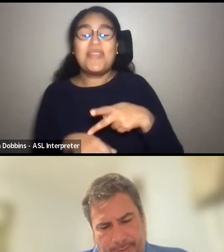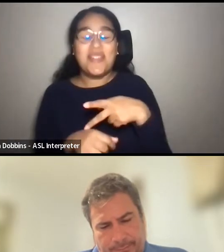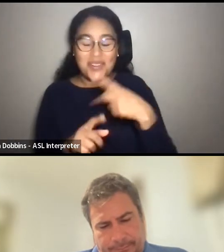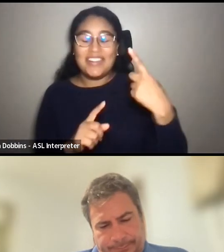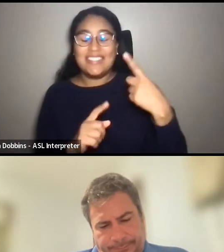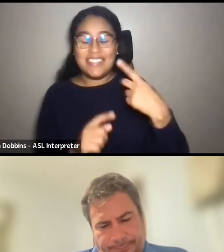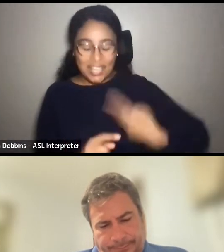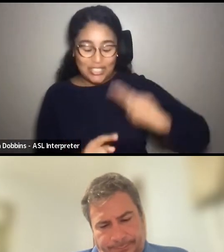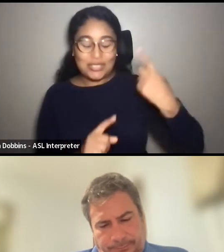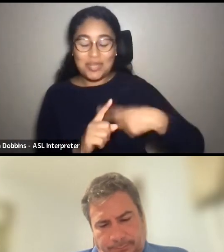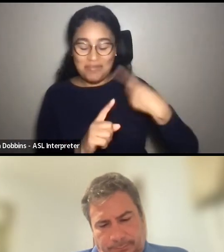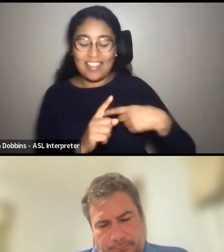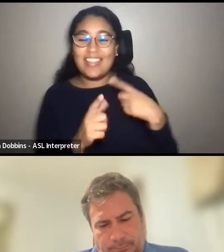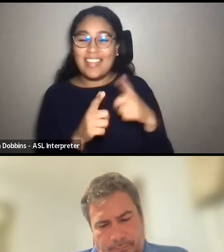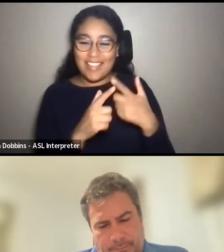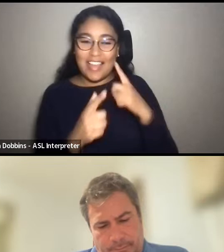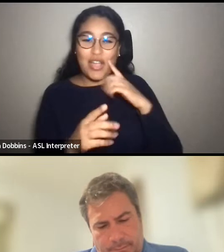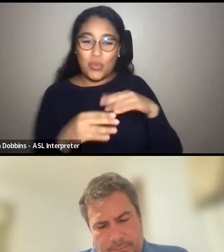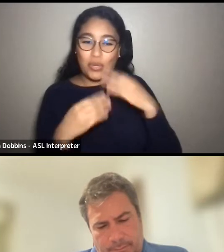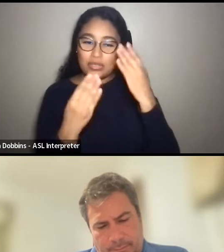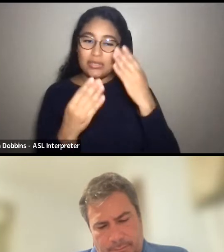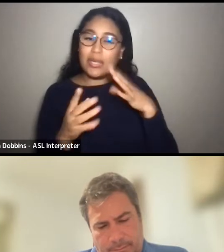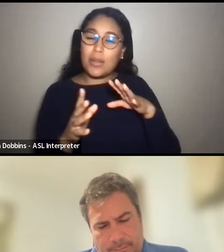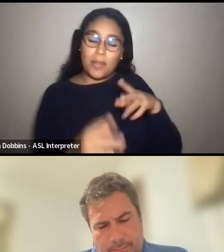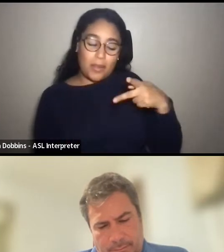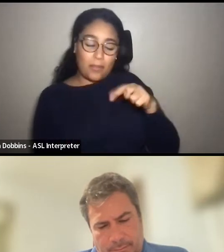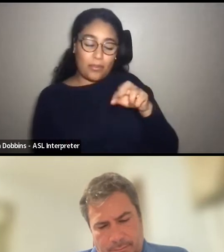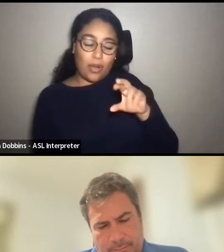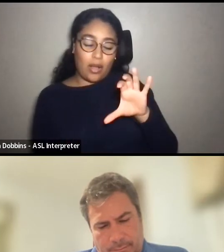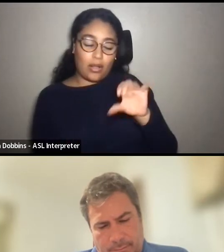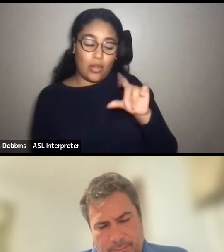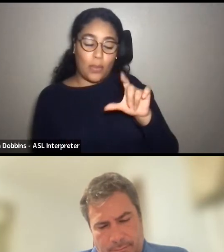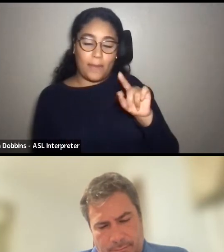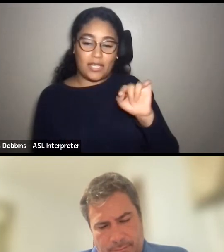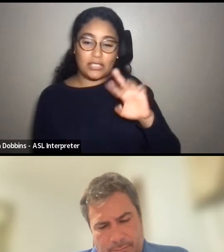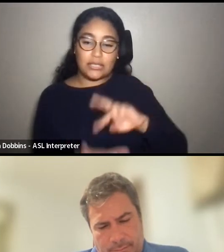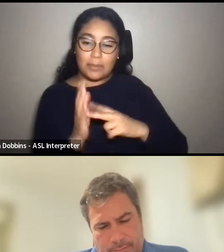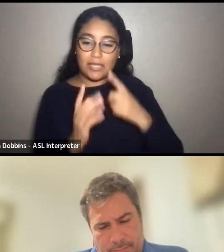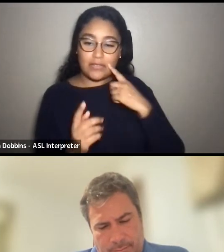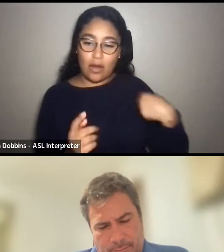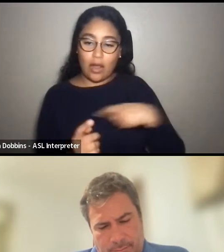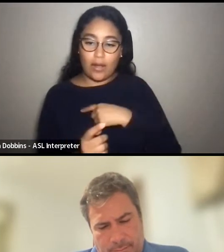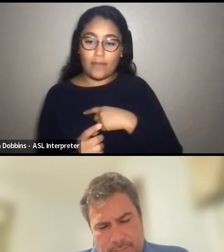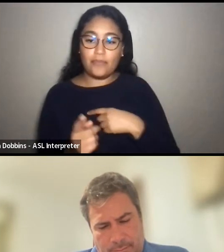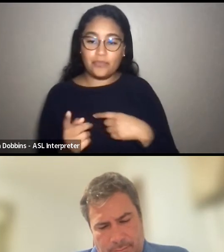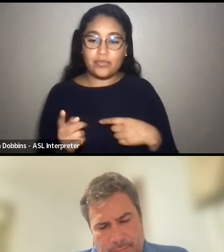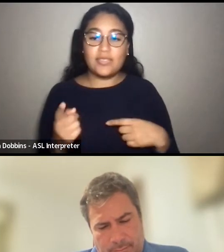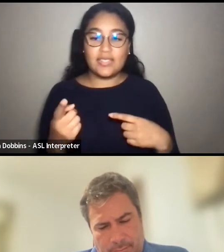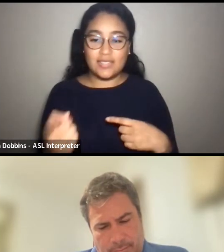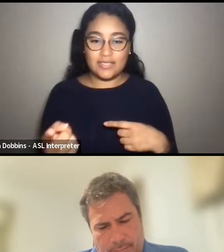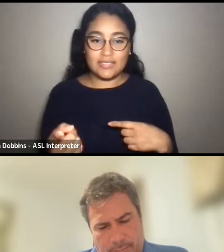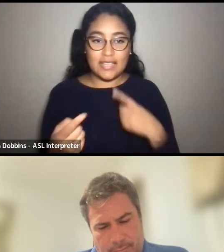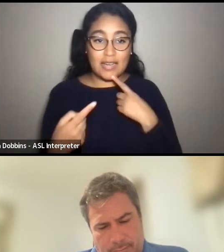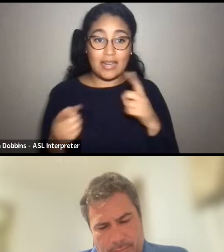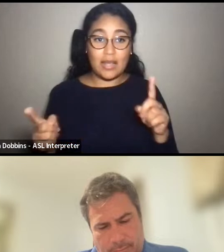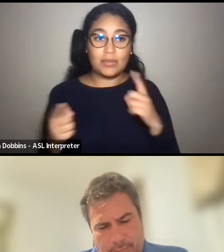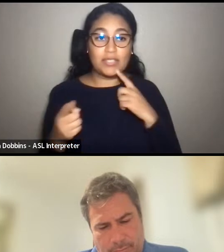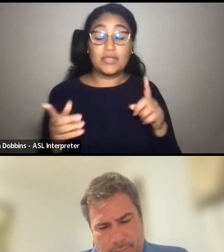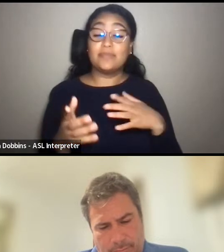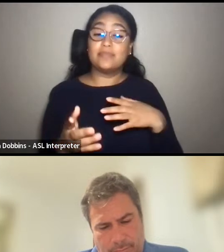with you her thoughts on what the proclamation means to her before she reads it. So I'd like to welcome Bianca May to the podium.